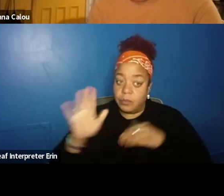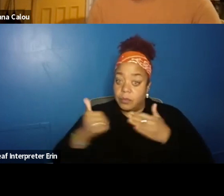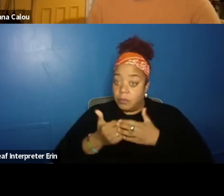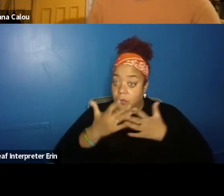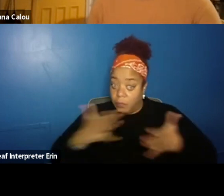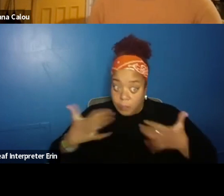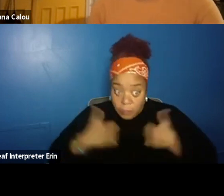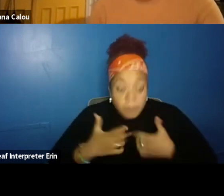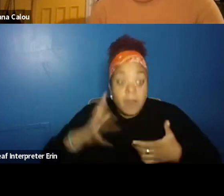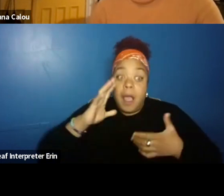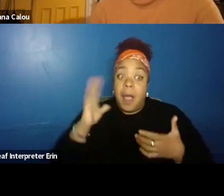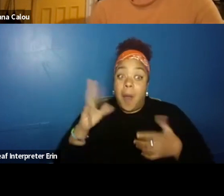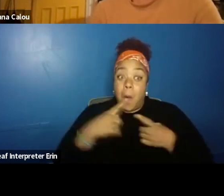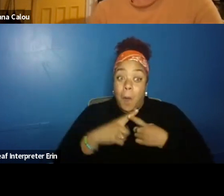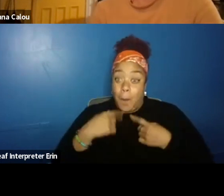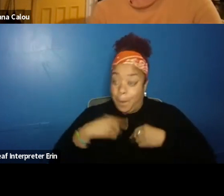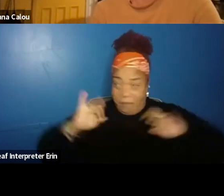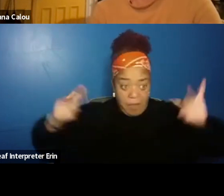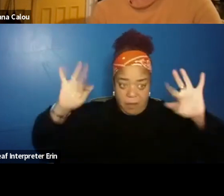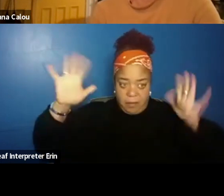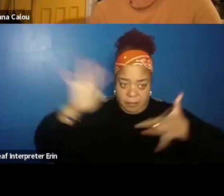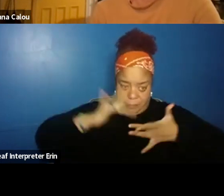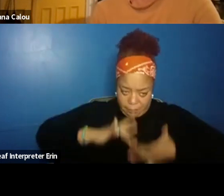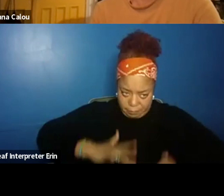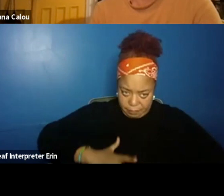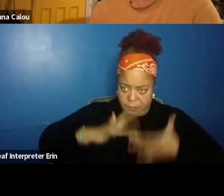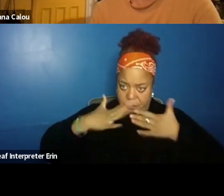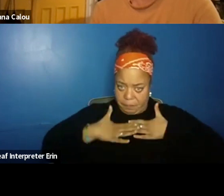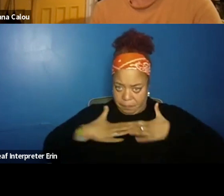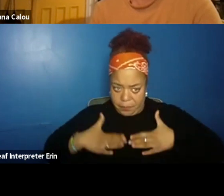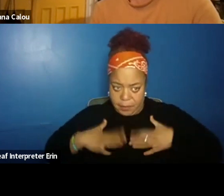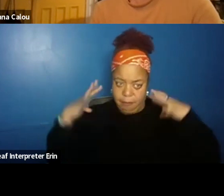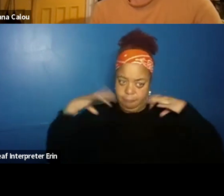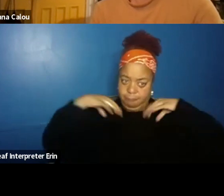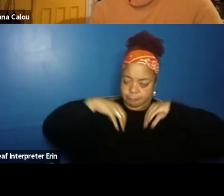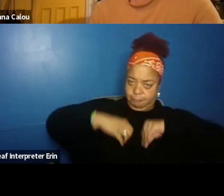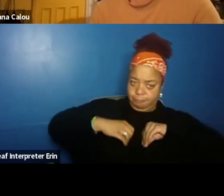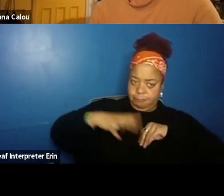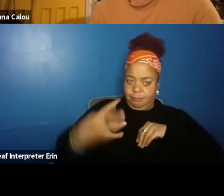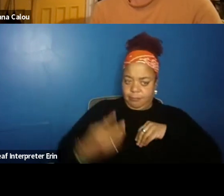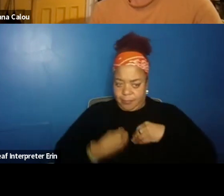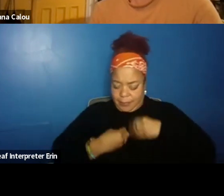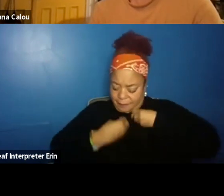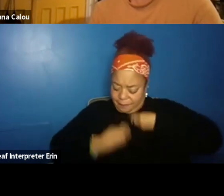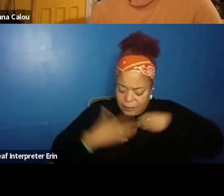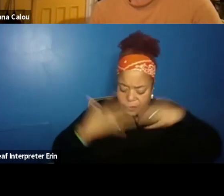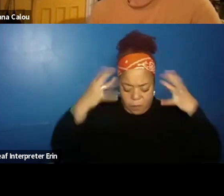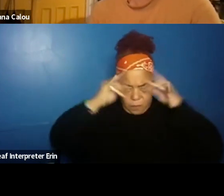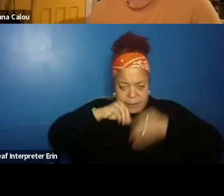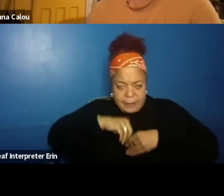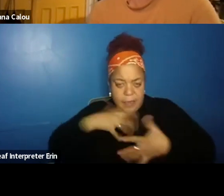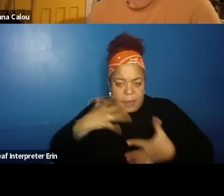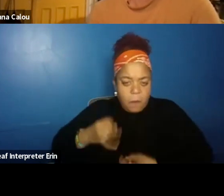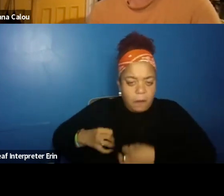body and with the reeling that often goes inside of me. And also this critical consciousness raising around like